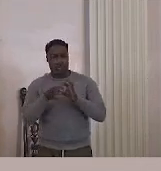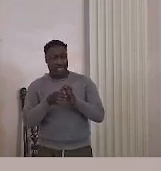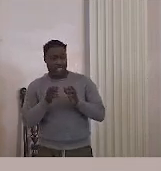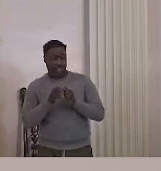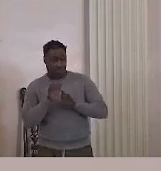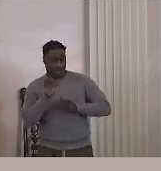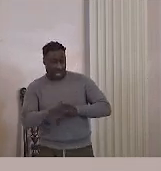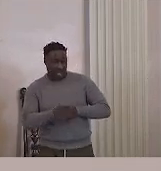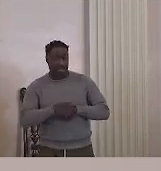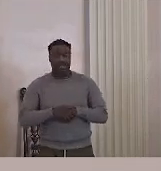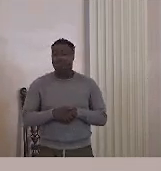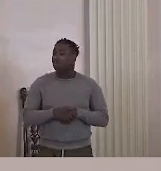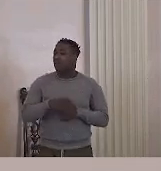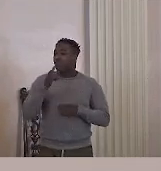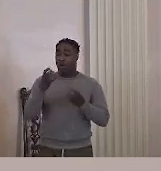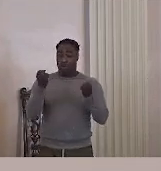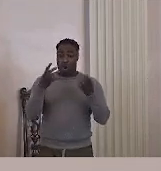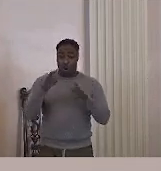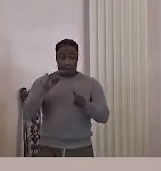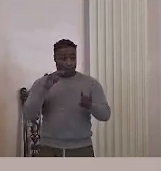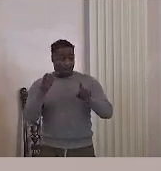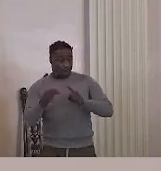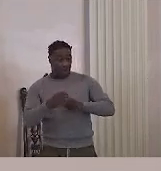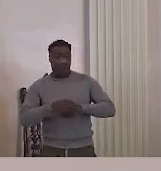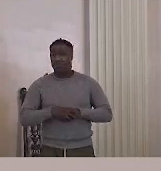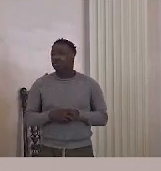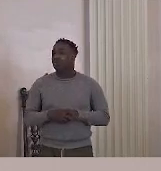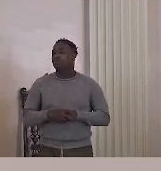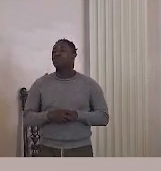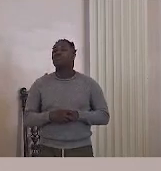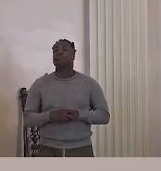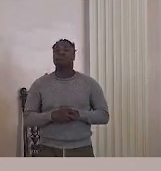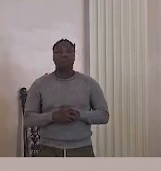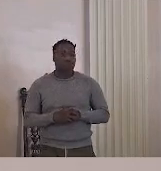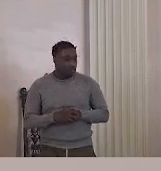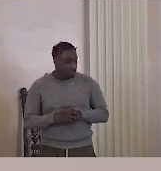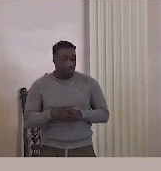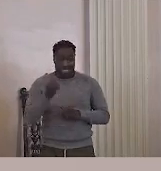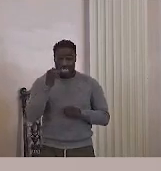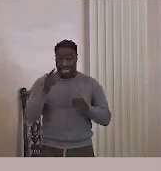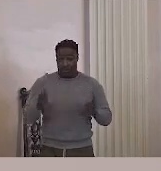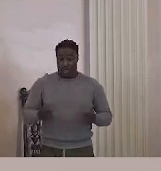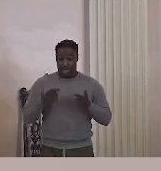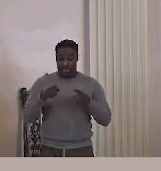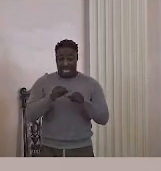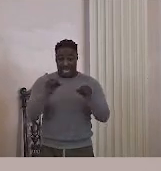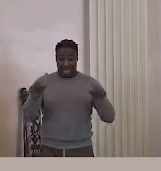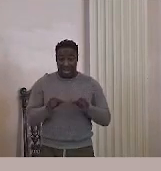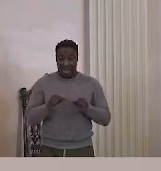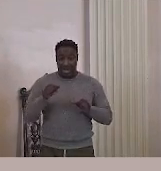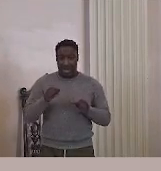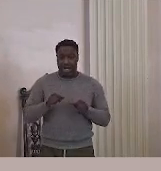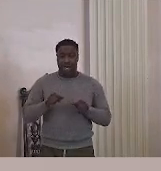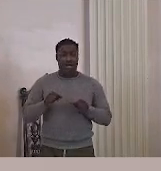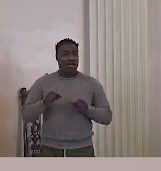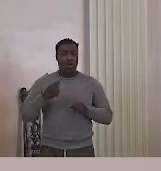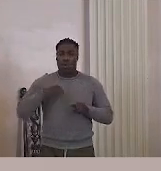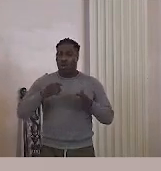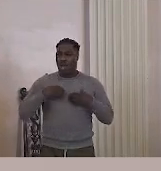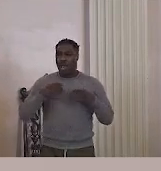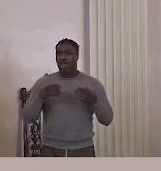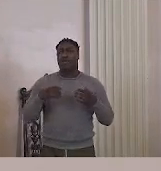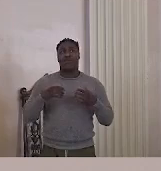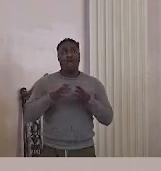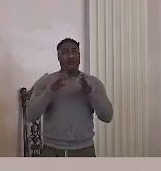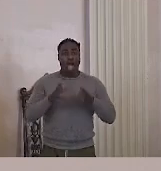from multiple perspectives. If you reside in this region, you know we are in a wonderful web of water.